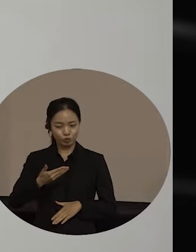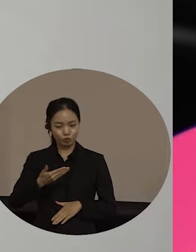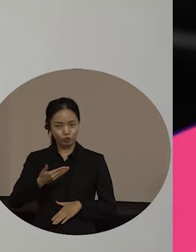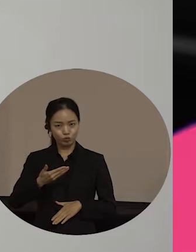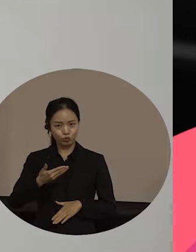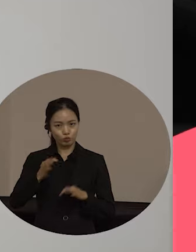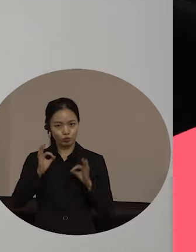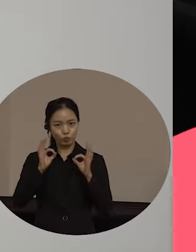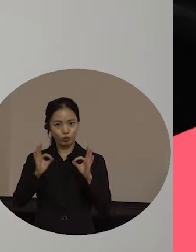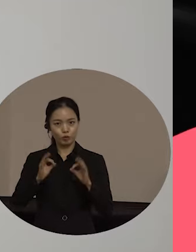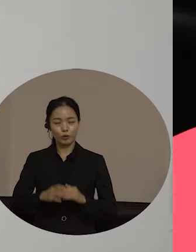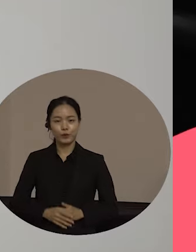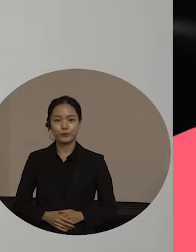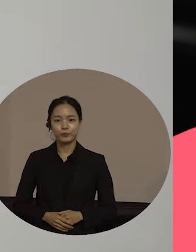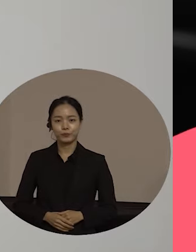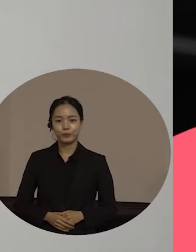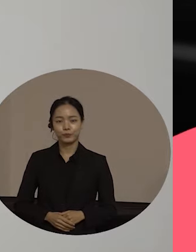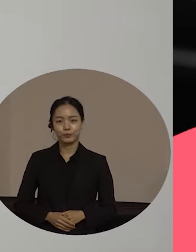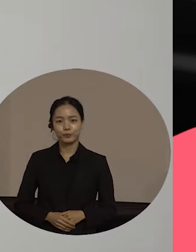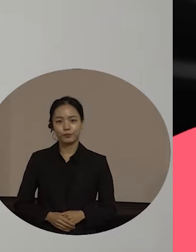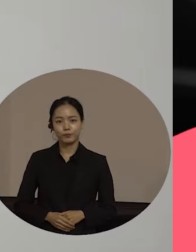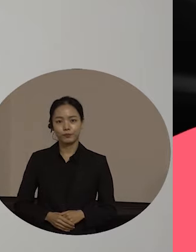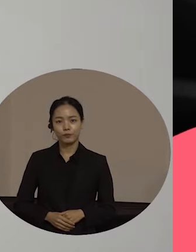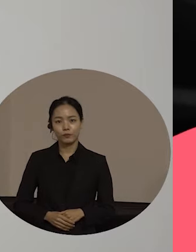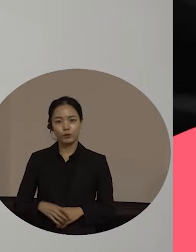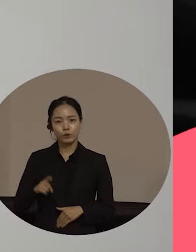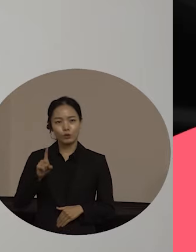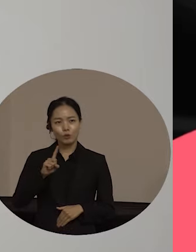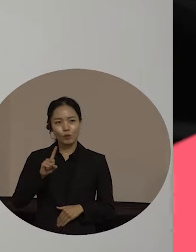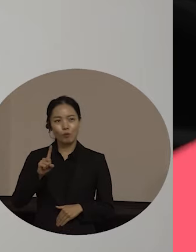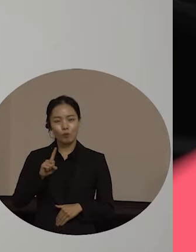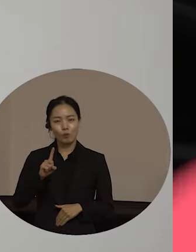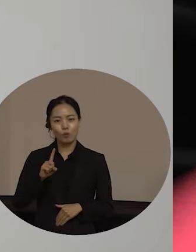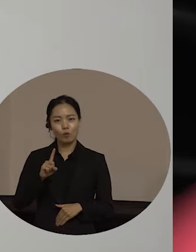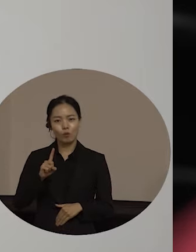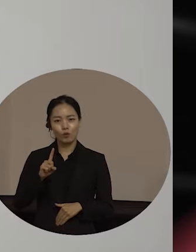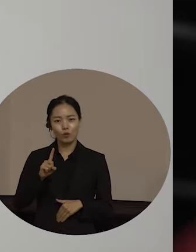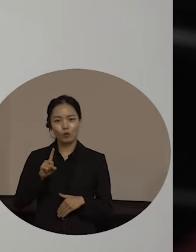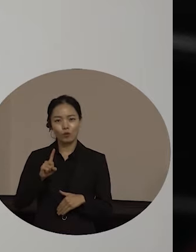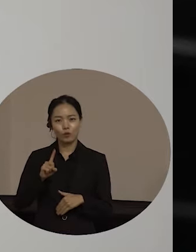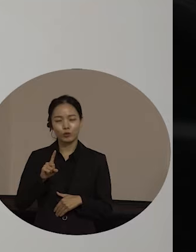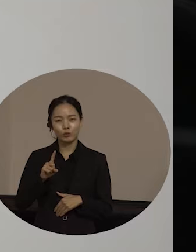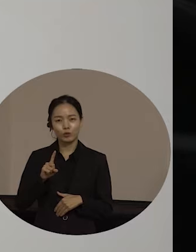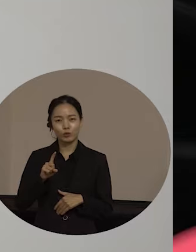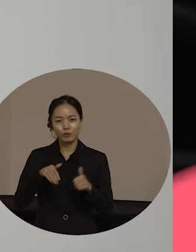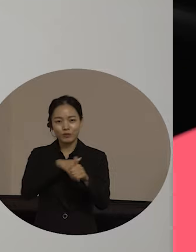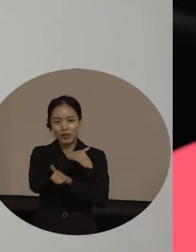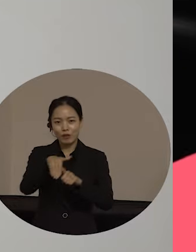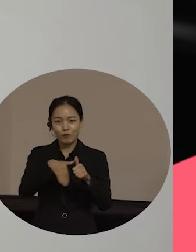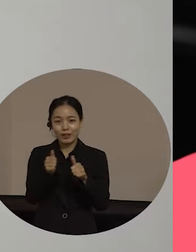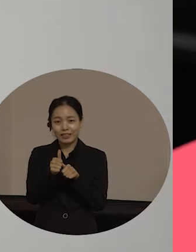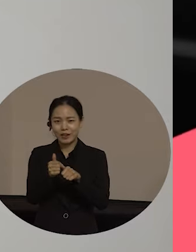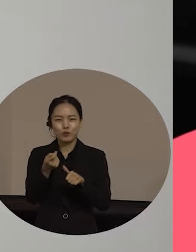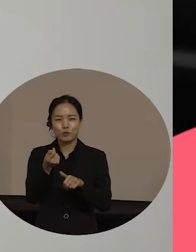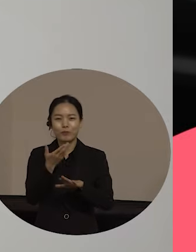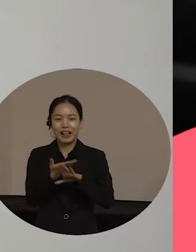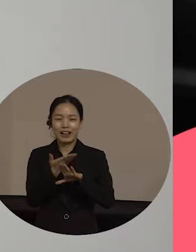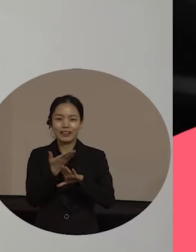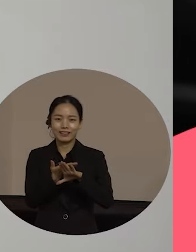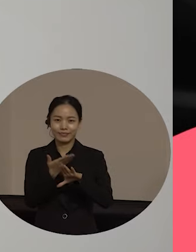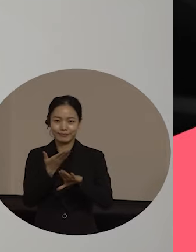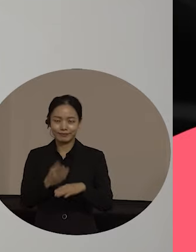So we don't monitor everything. The municipalities have autonomy in Finland, so we are not like